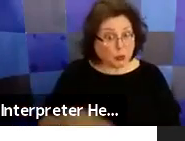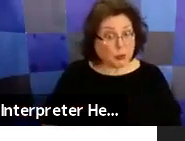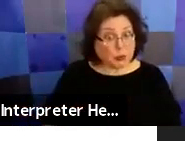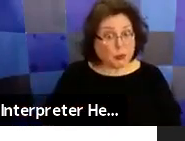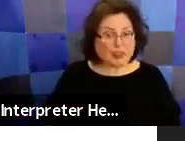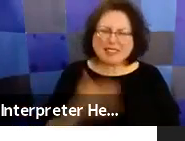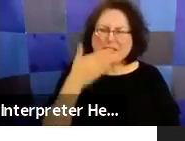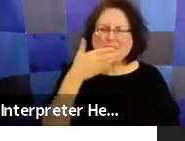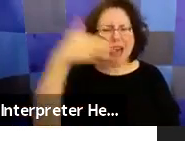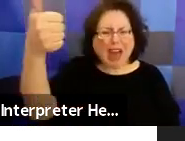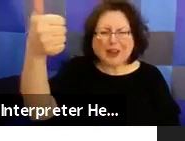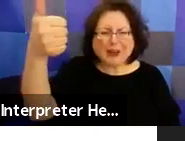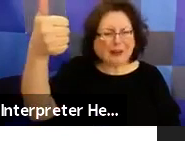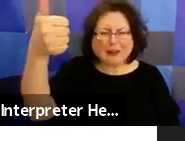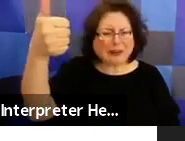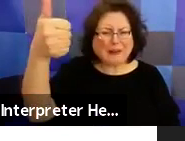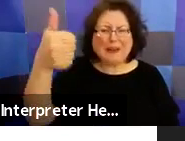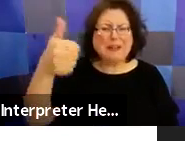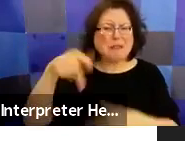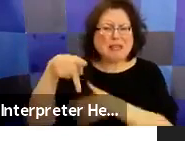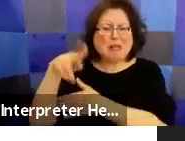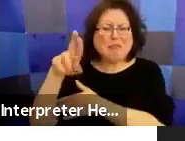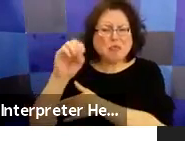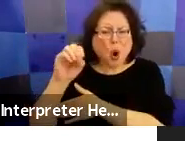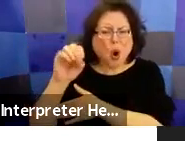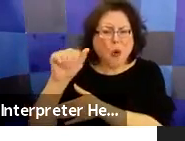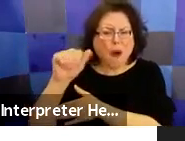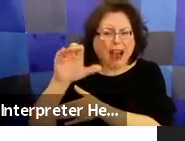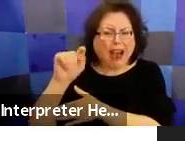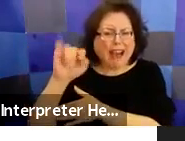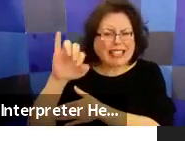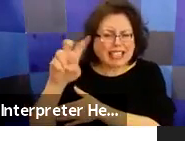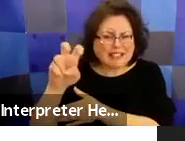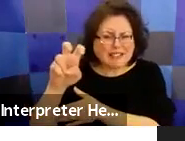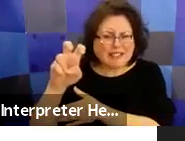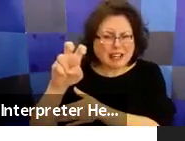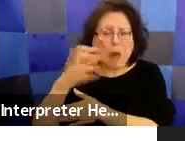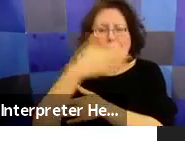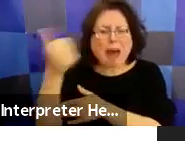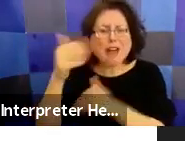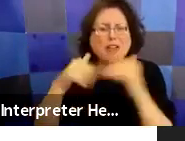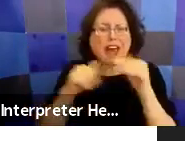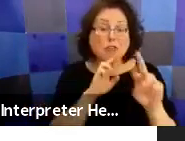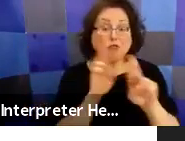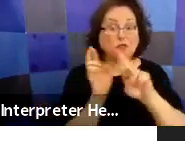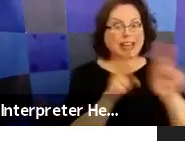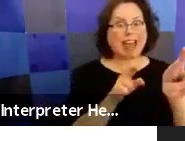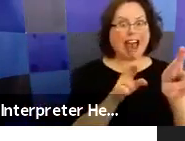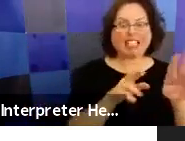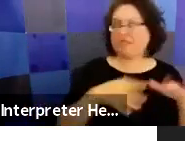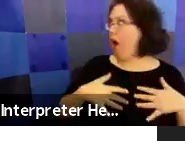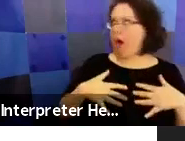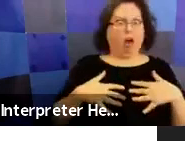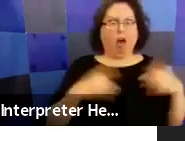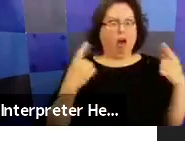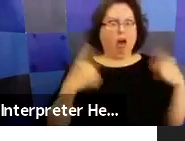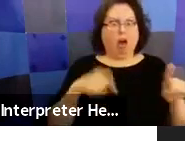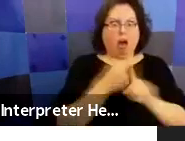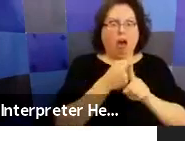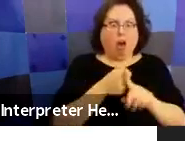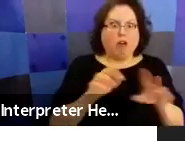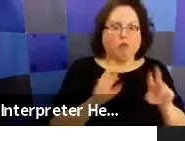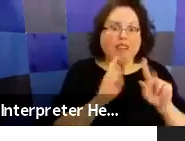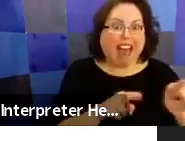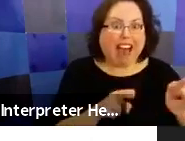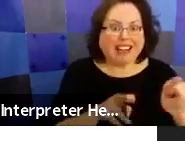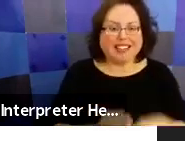better to be proactive than it is to be reactive. It's not super expensive as people may